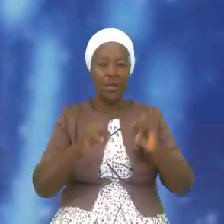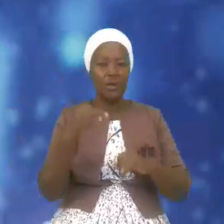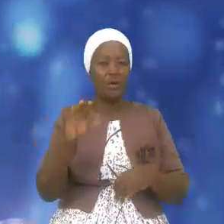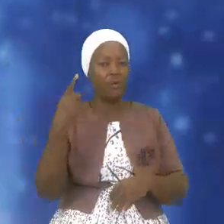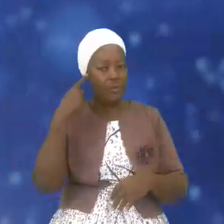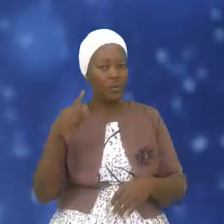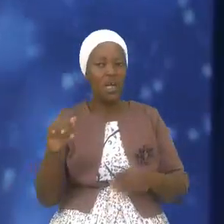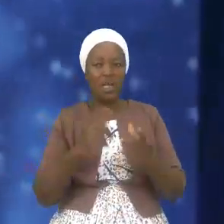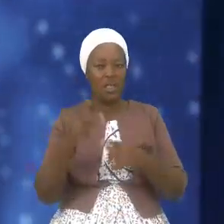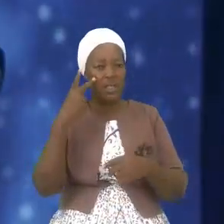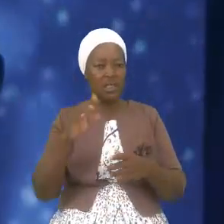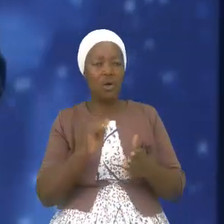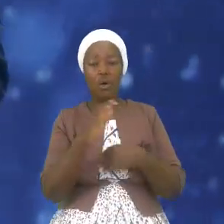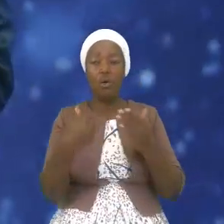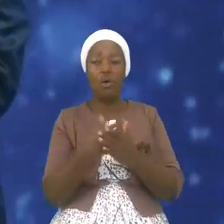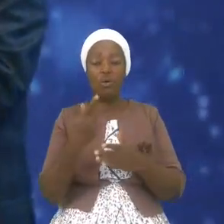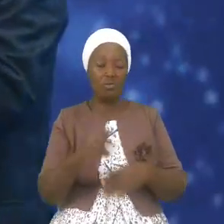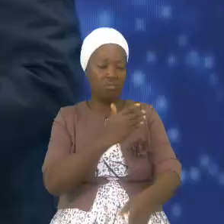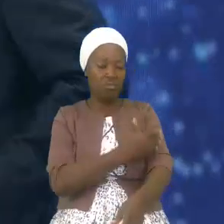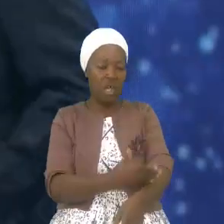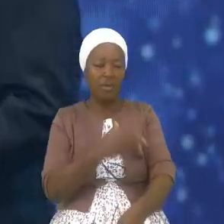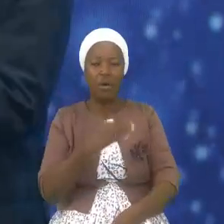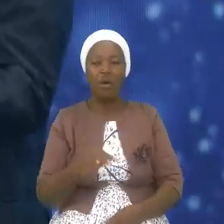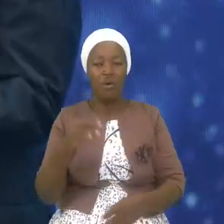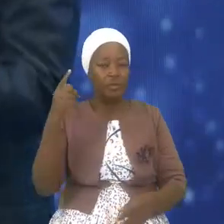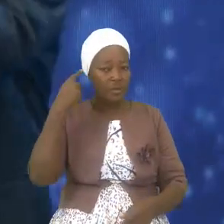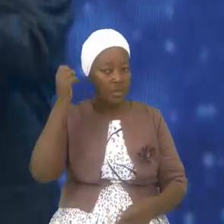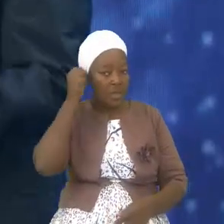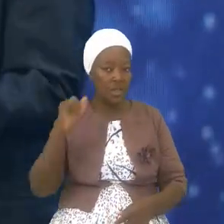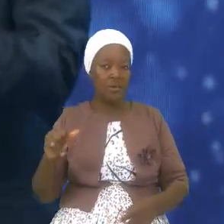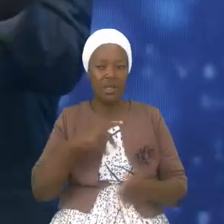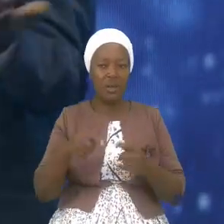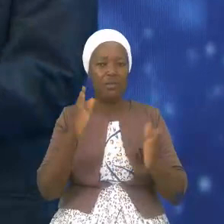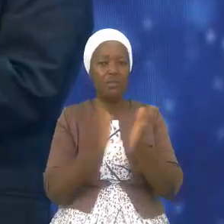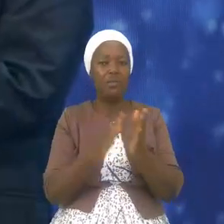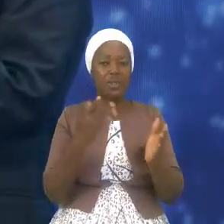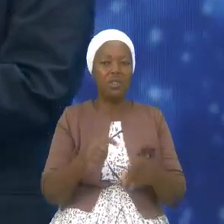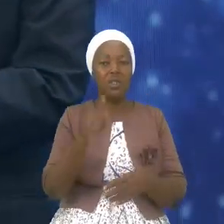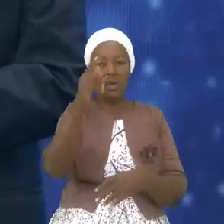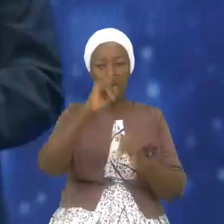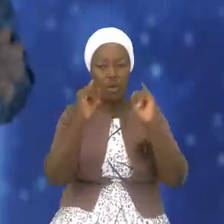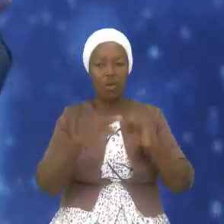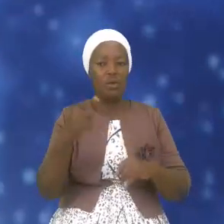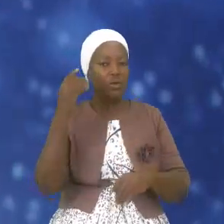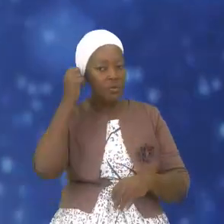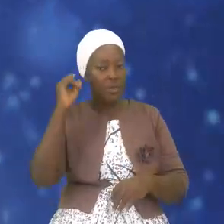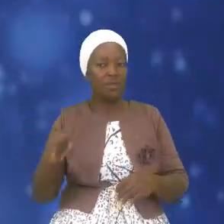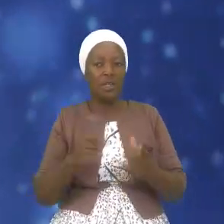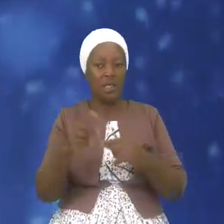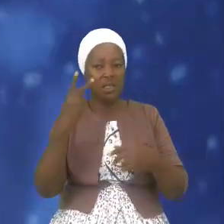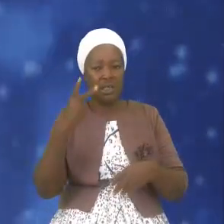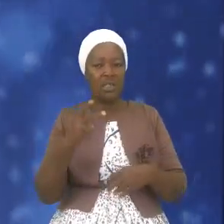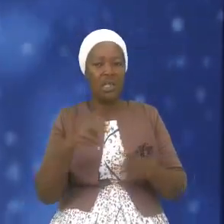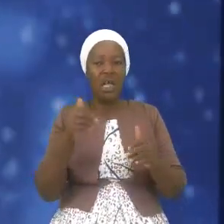praise the God of silver. He had seen the trunk of brass, and they praise the God of brass, and then